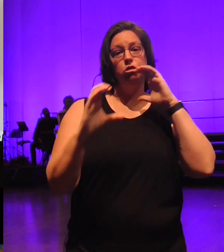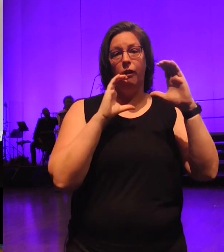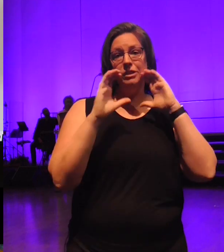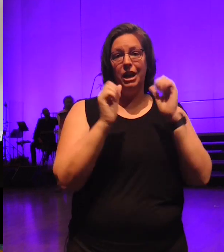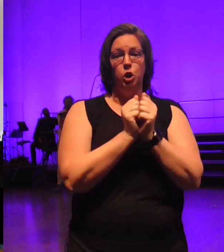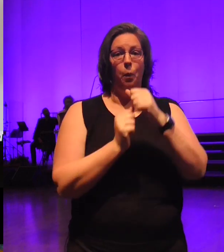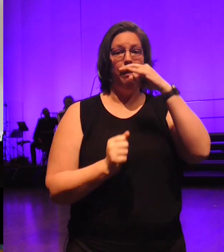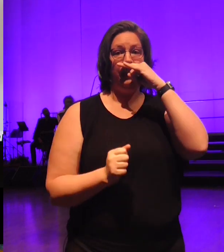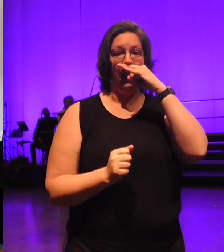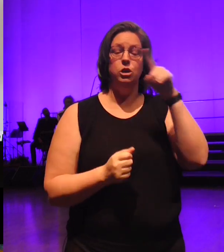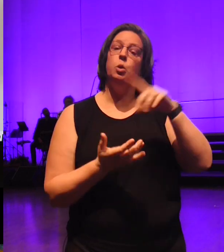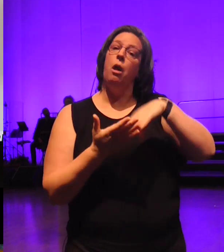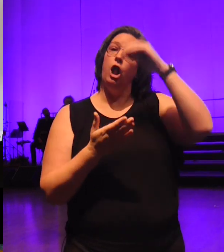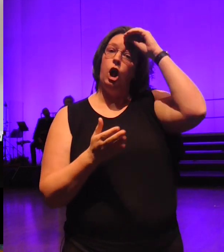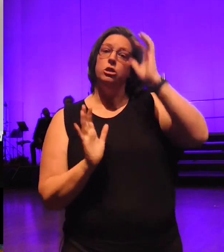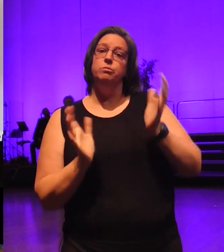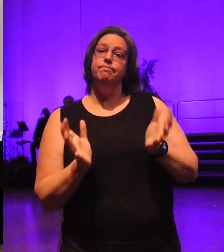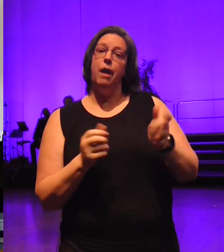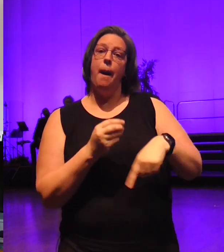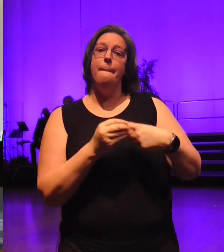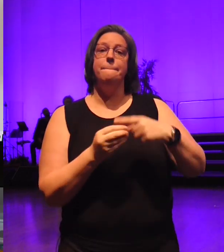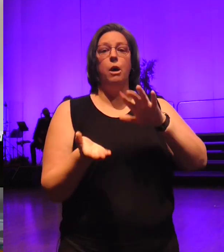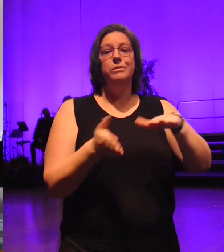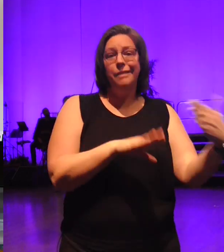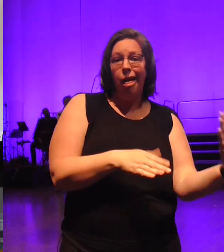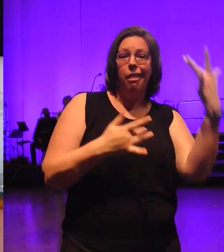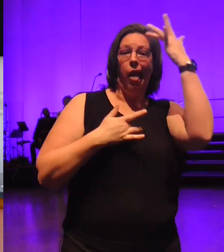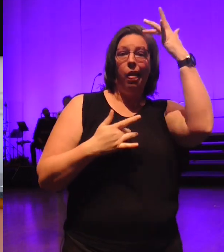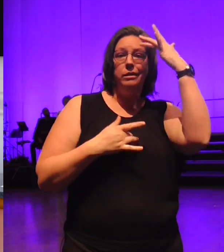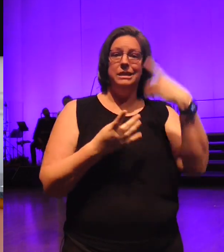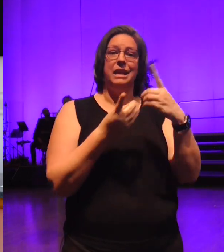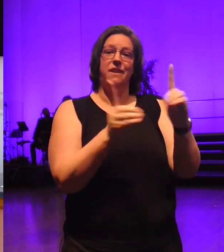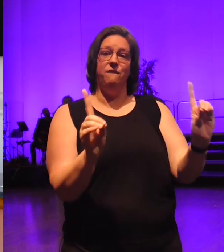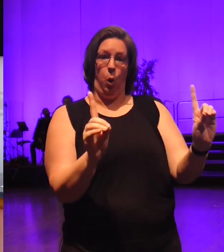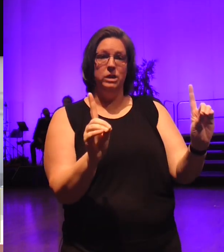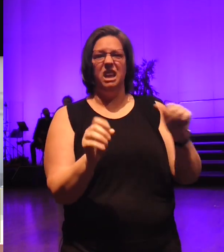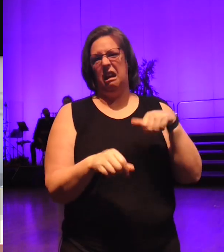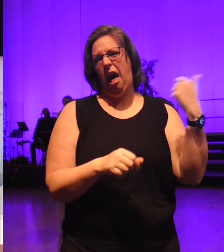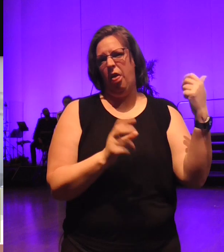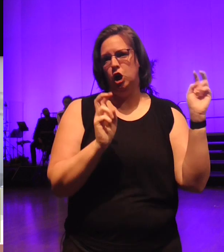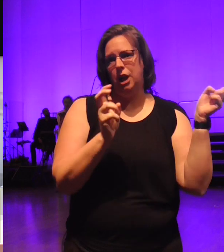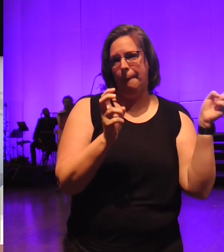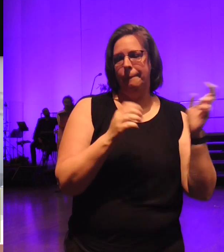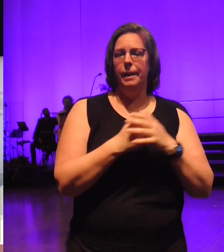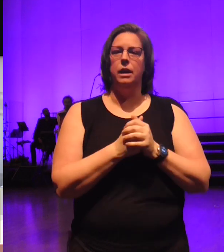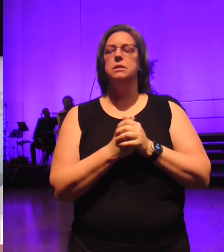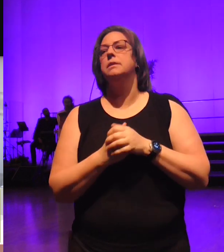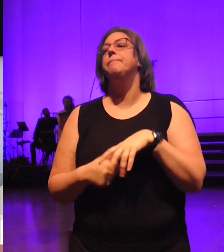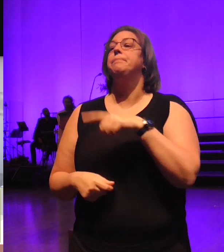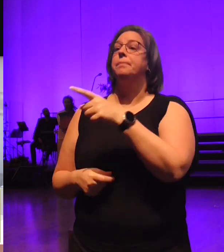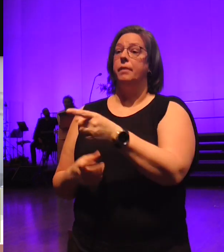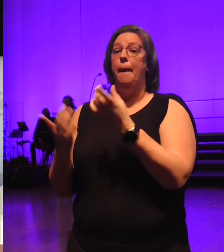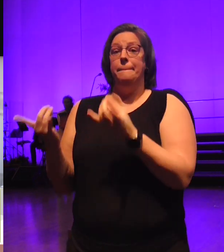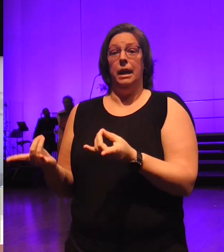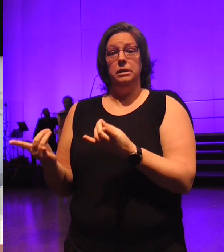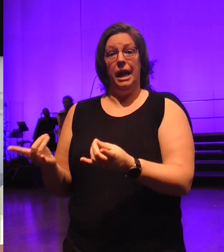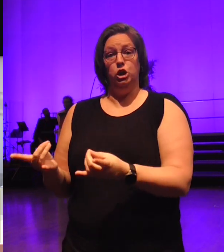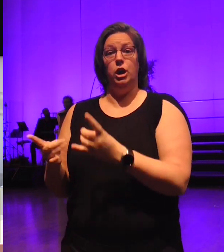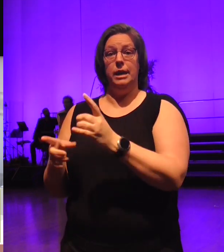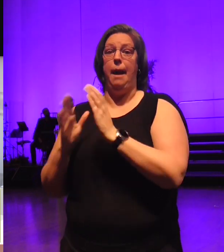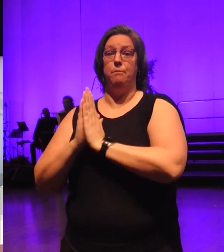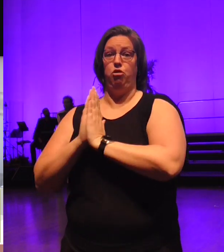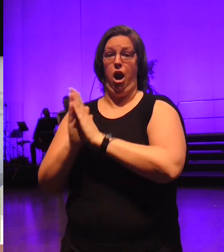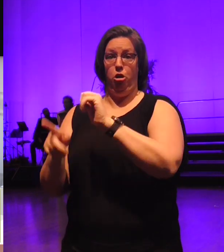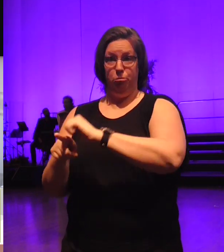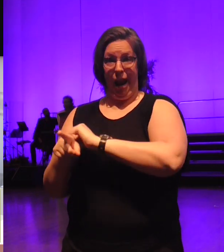talk about death, illness, and divorce, and other tough topics with your children. And enhance your meditation and prayer practices with Roger Teal at